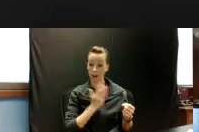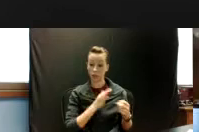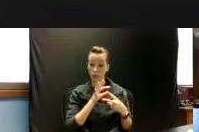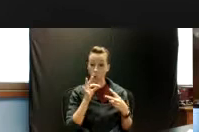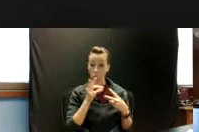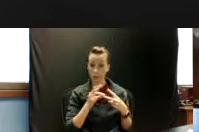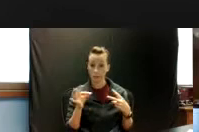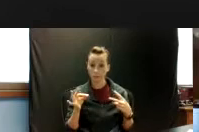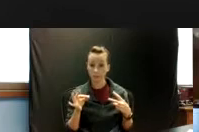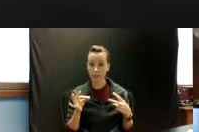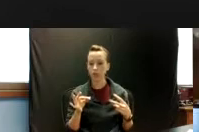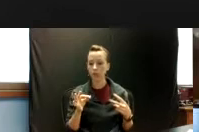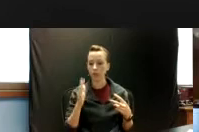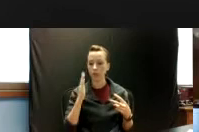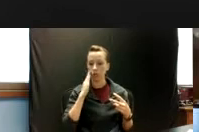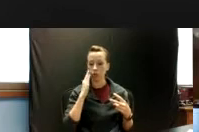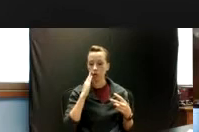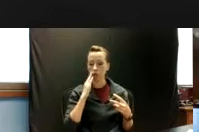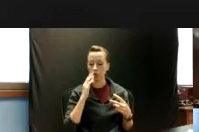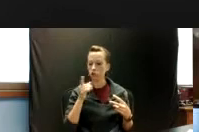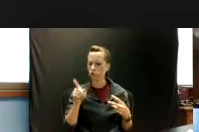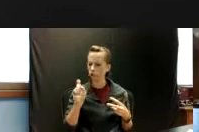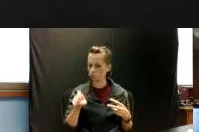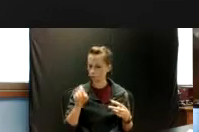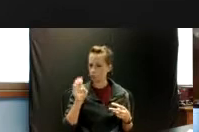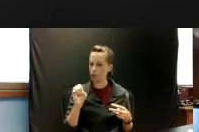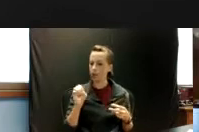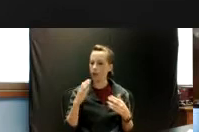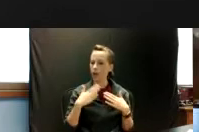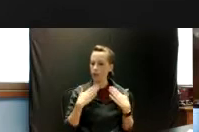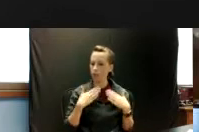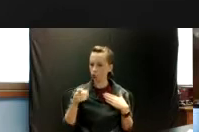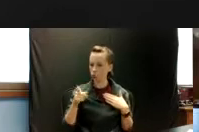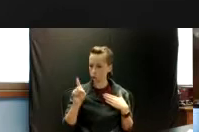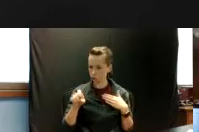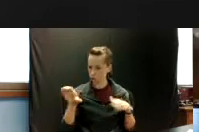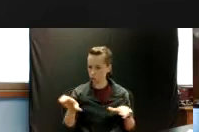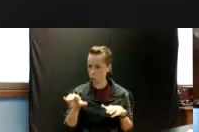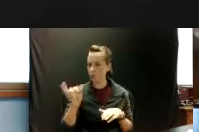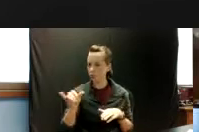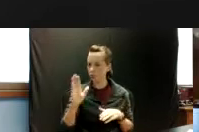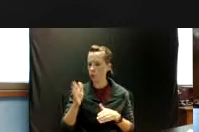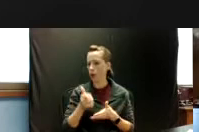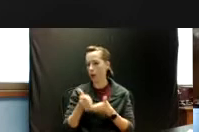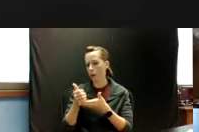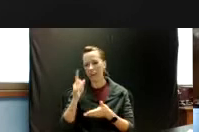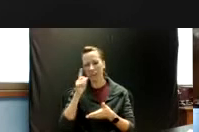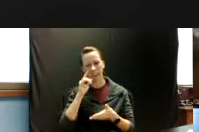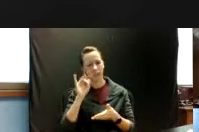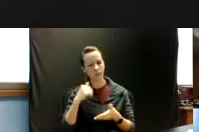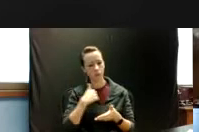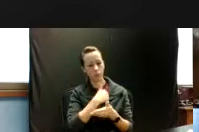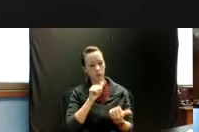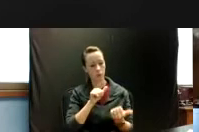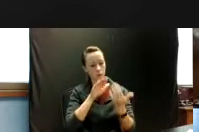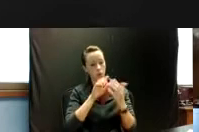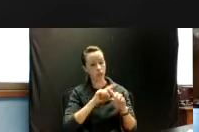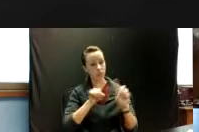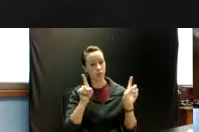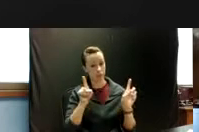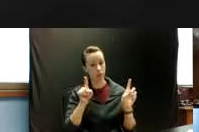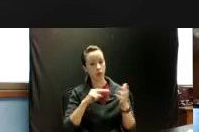be happy, just do this. If I tell them, I feel like if we went about that a little bit differently,